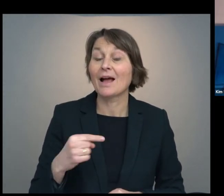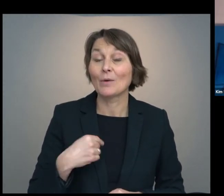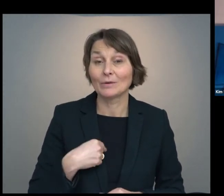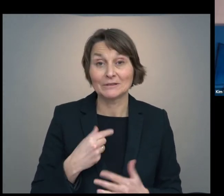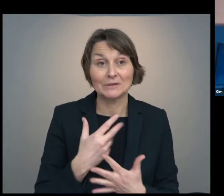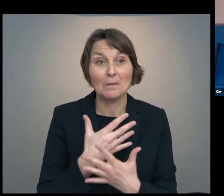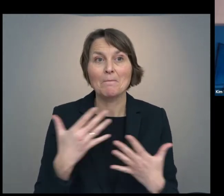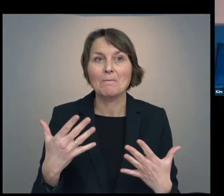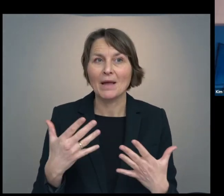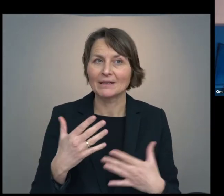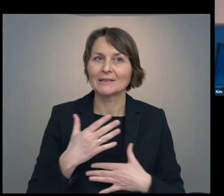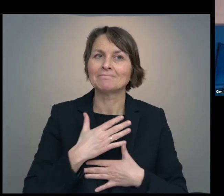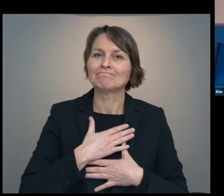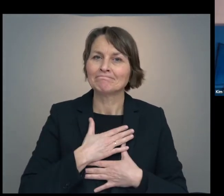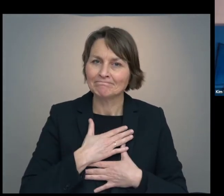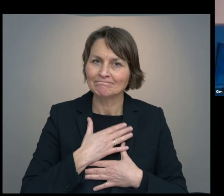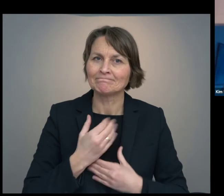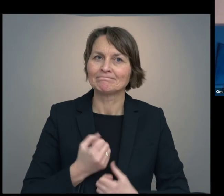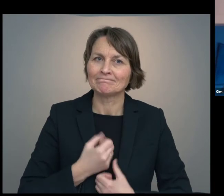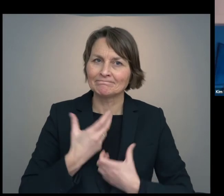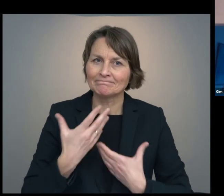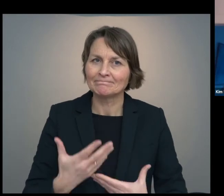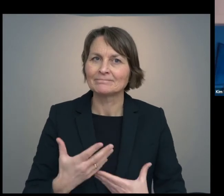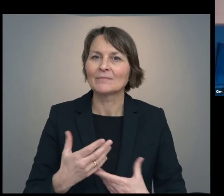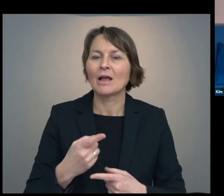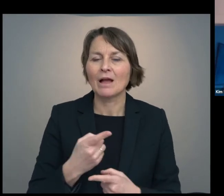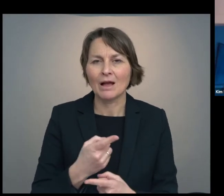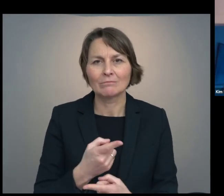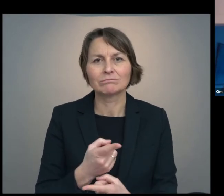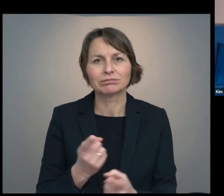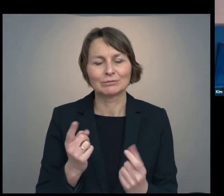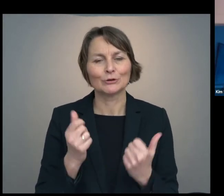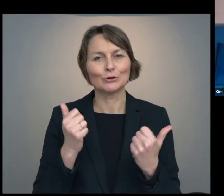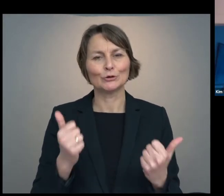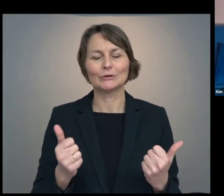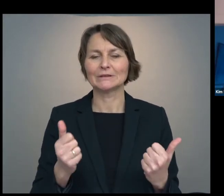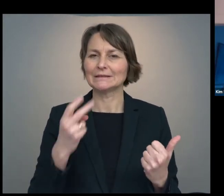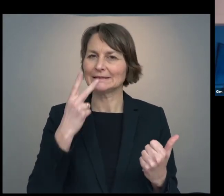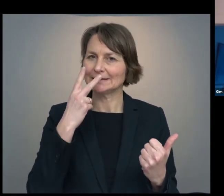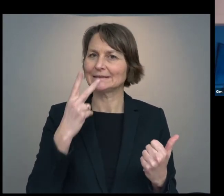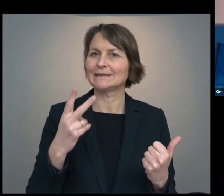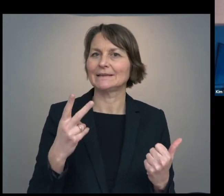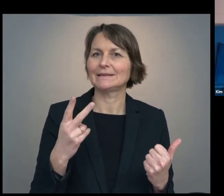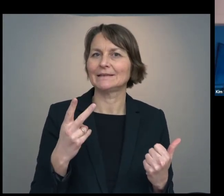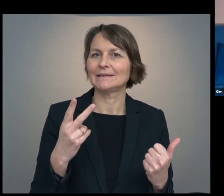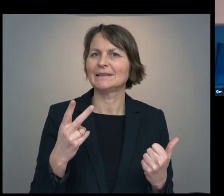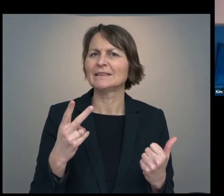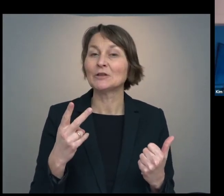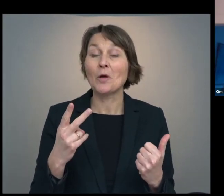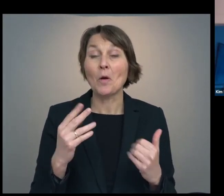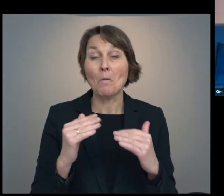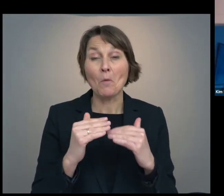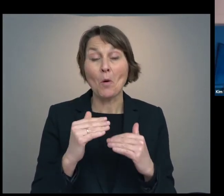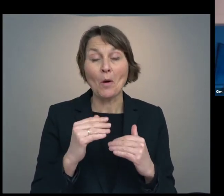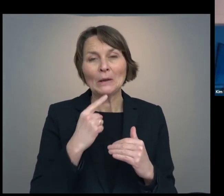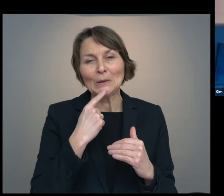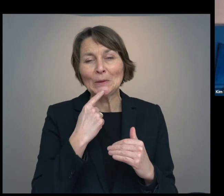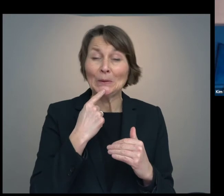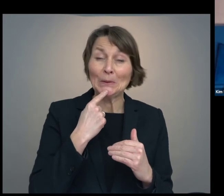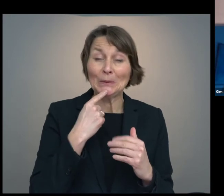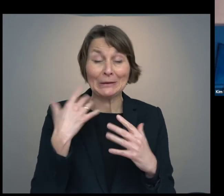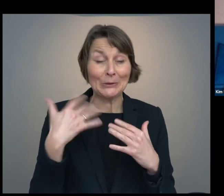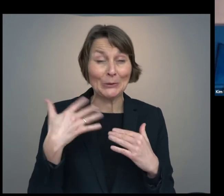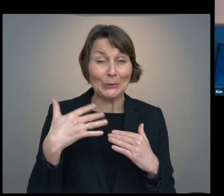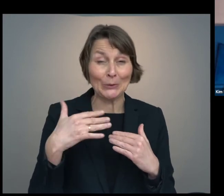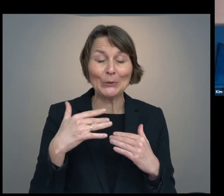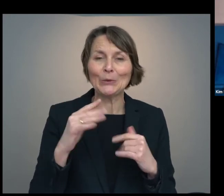I just wanted as well to say there was a lot of care expressed in there, which was really lovely to see. And I'm sure some of